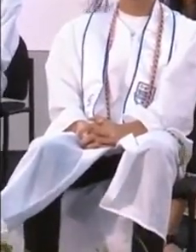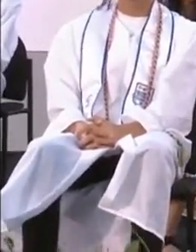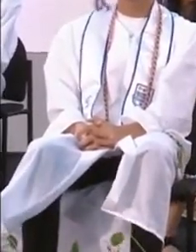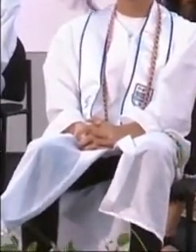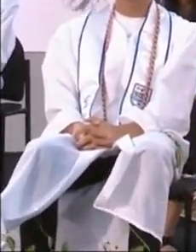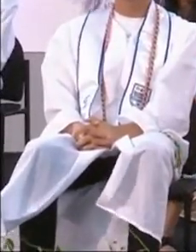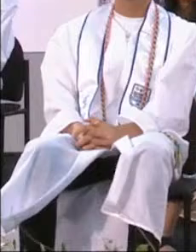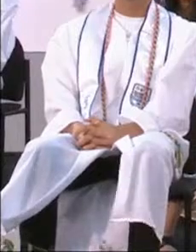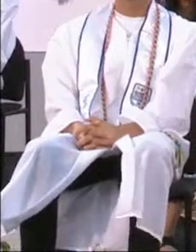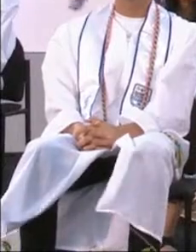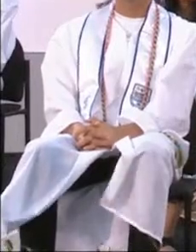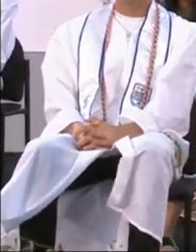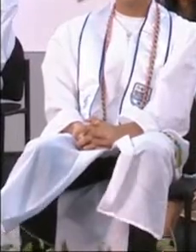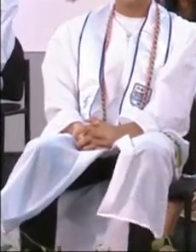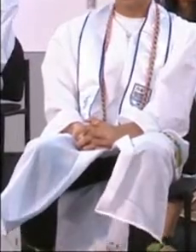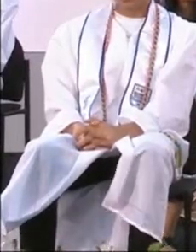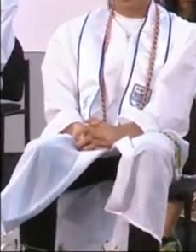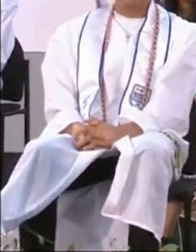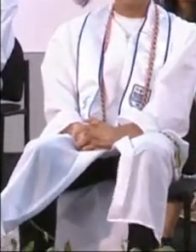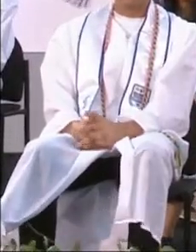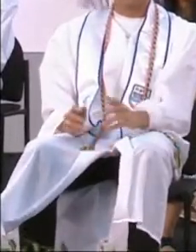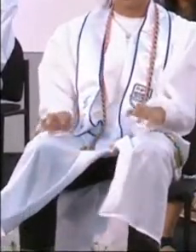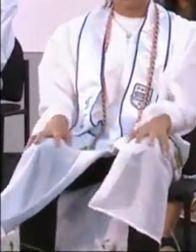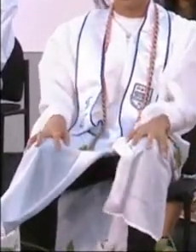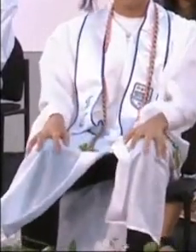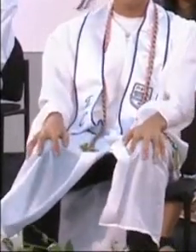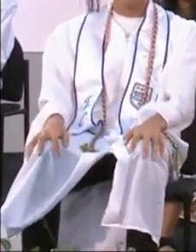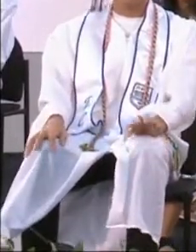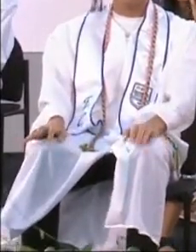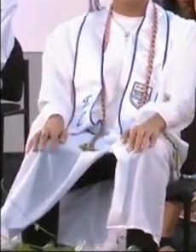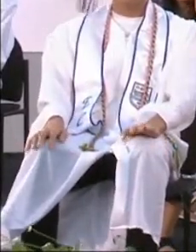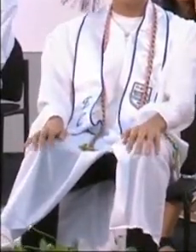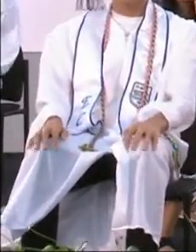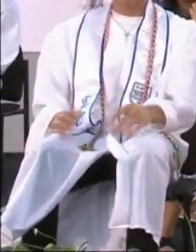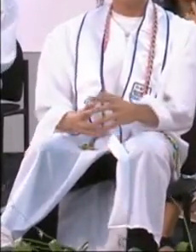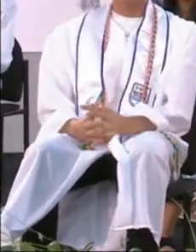to succeed and determination to achieve his goals have